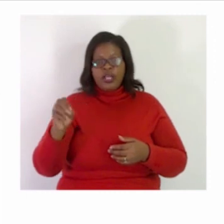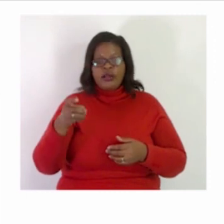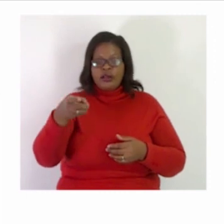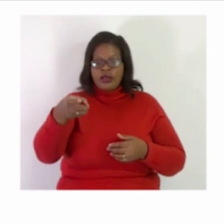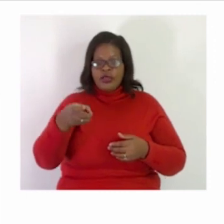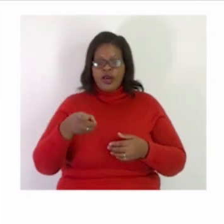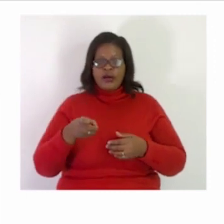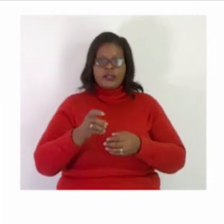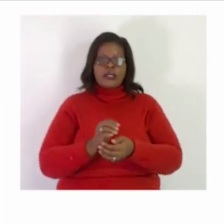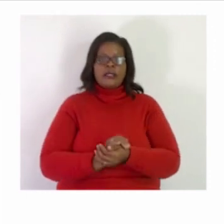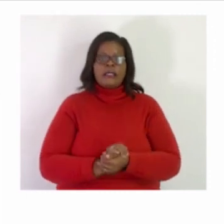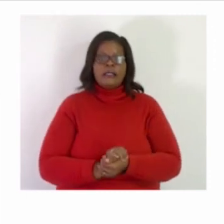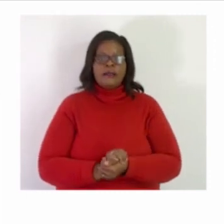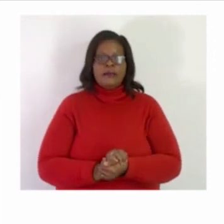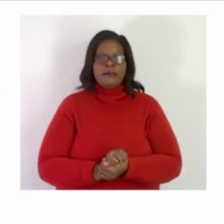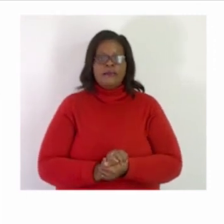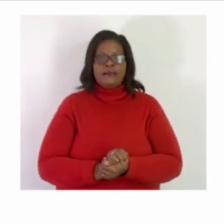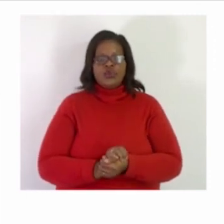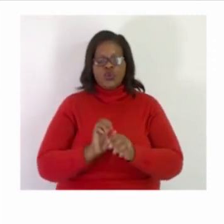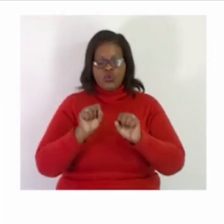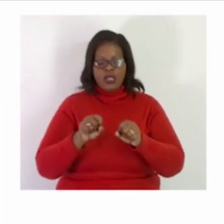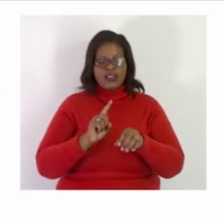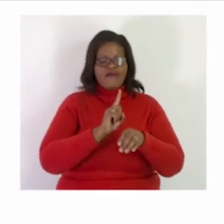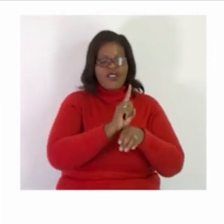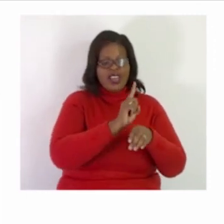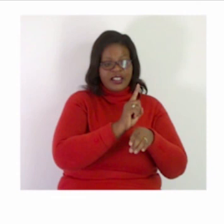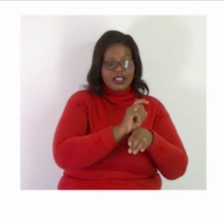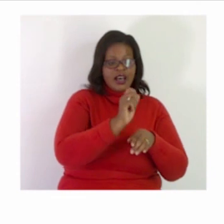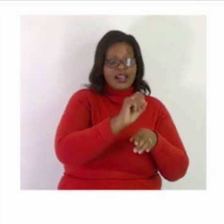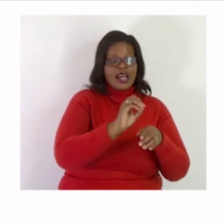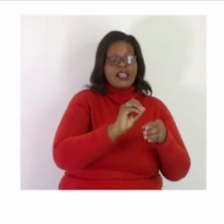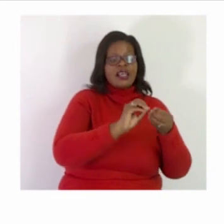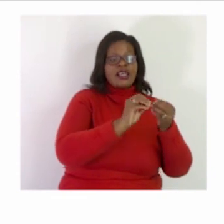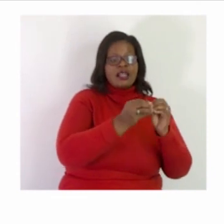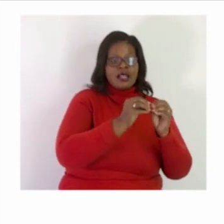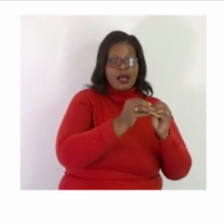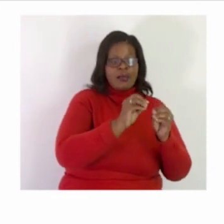210,000. You must write that in numeric to compare it to